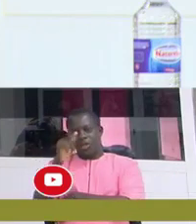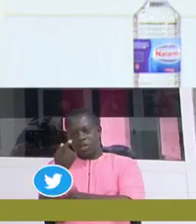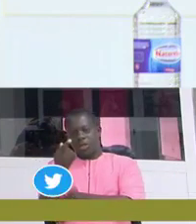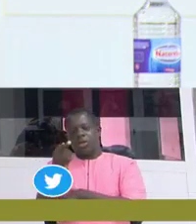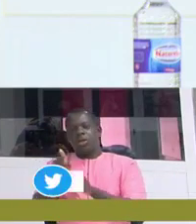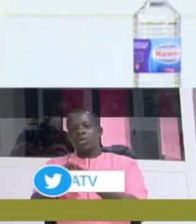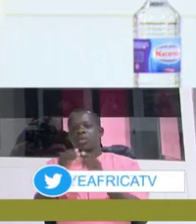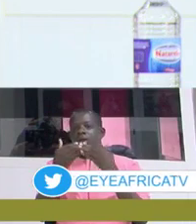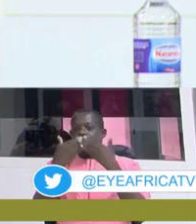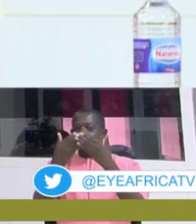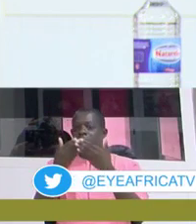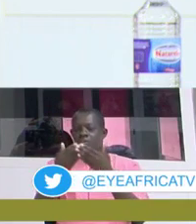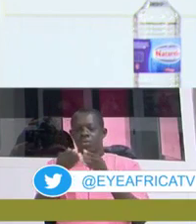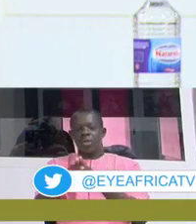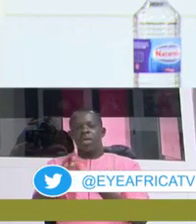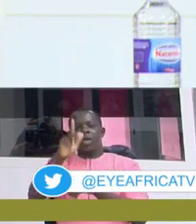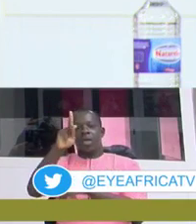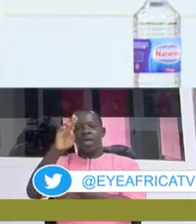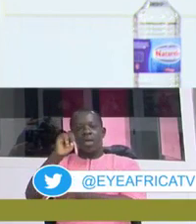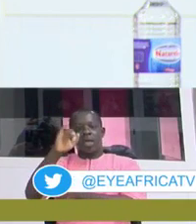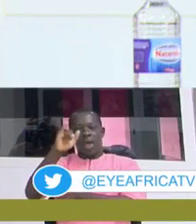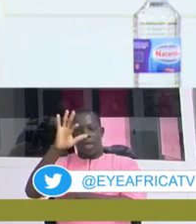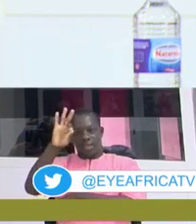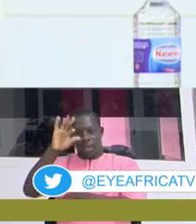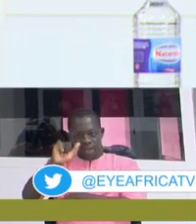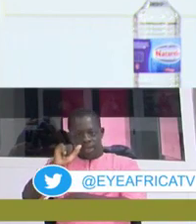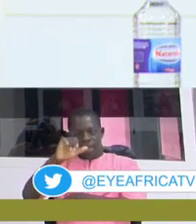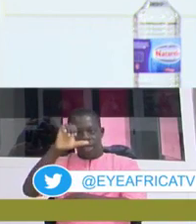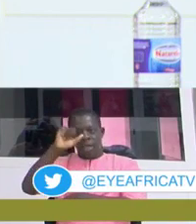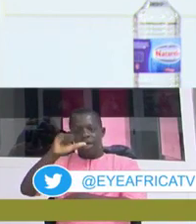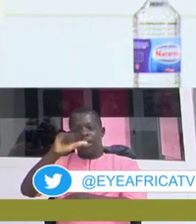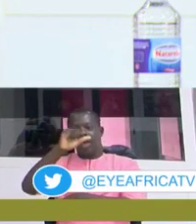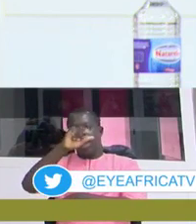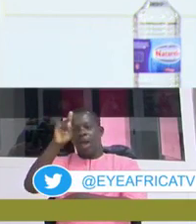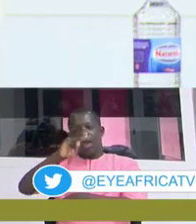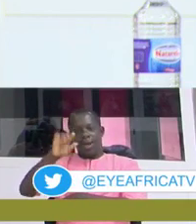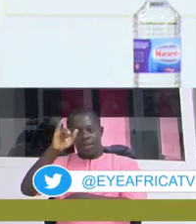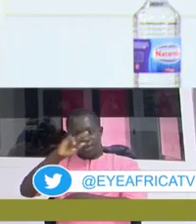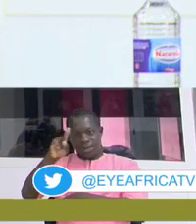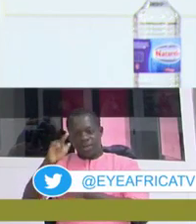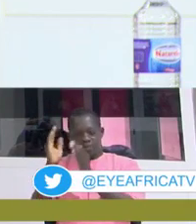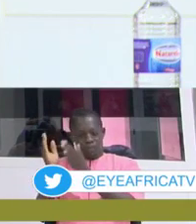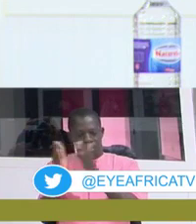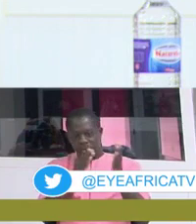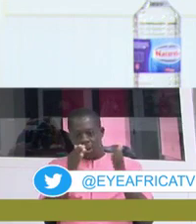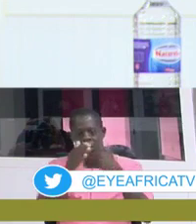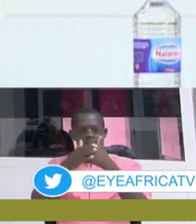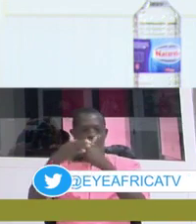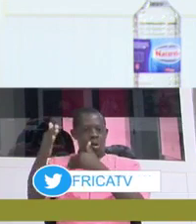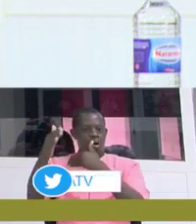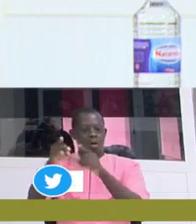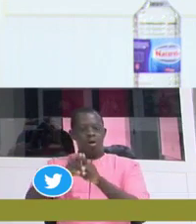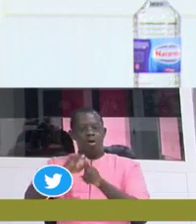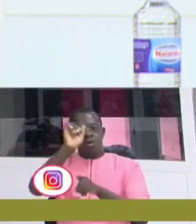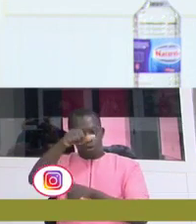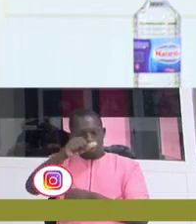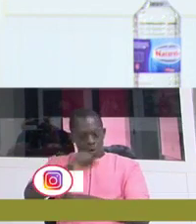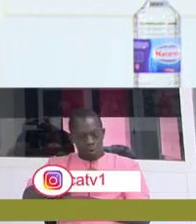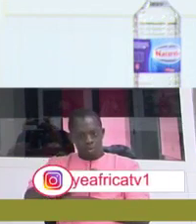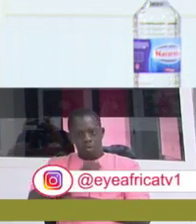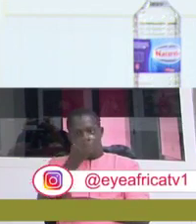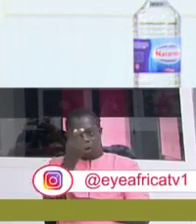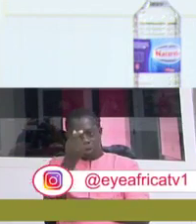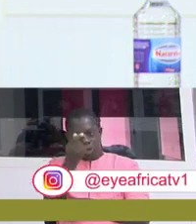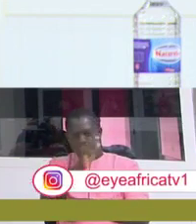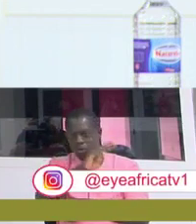siada. Asisi is very crafty. Konyela nyum kodo. He said to me, this money of yours. Mafo ita sotla. I am not saying